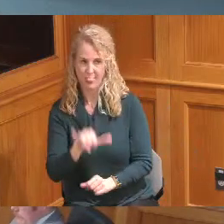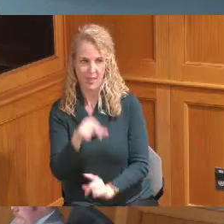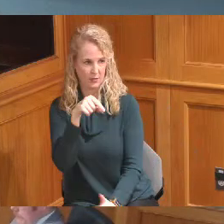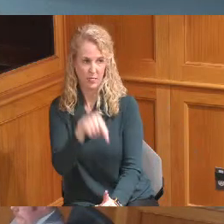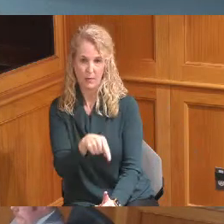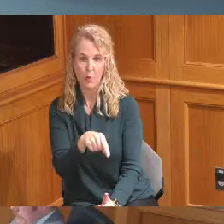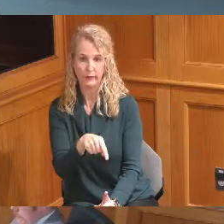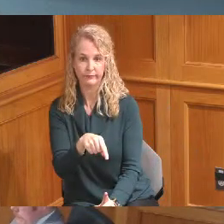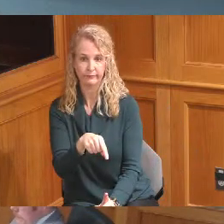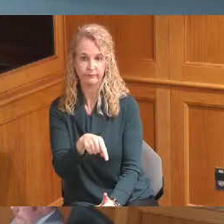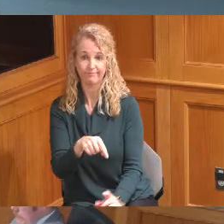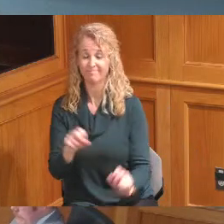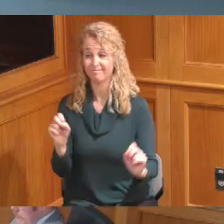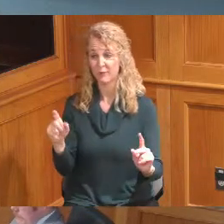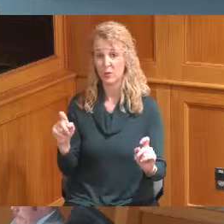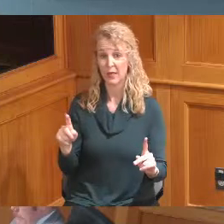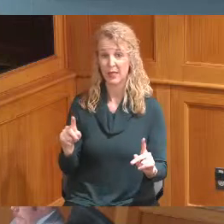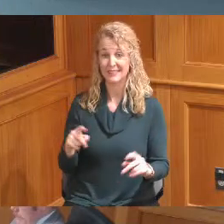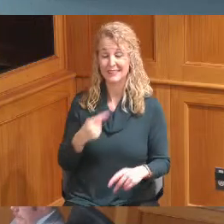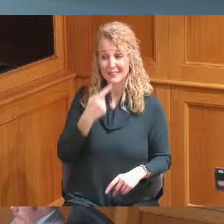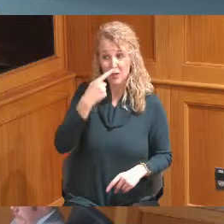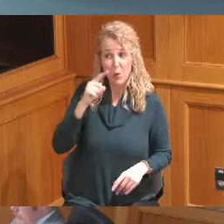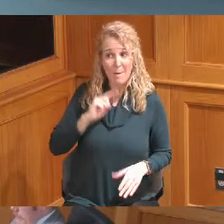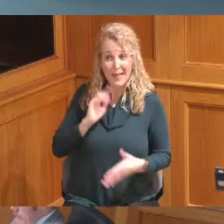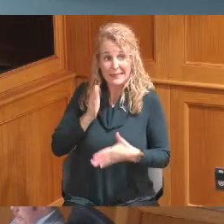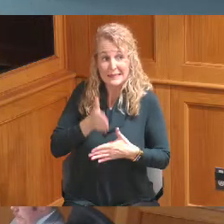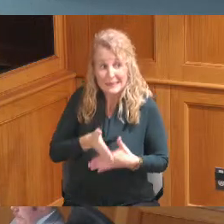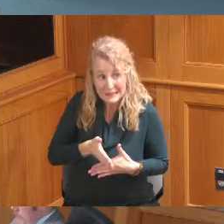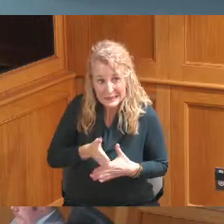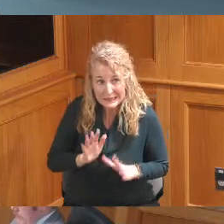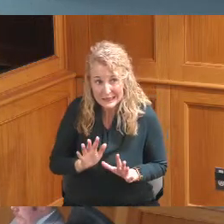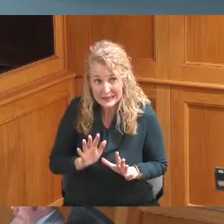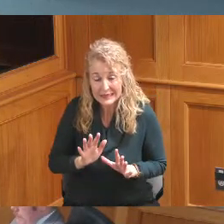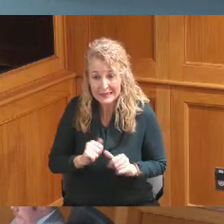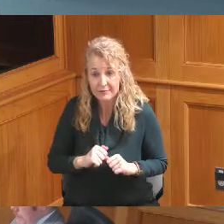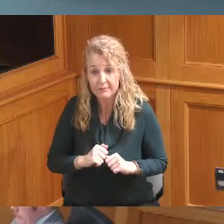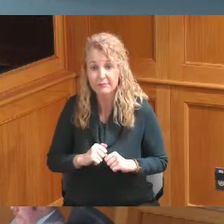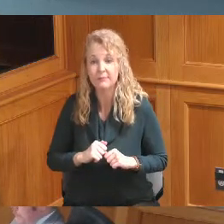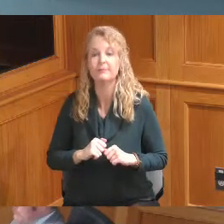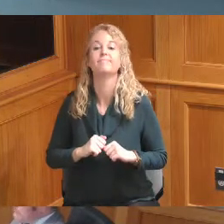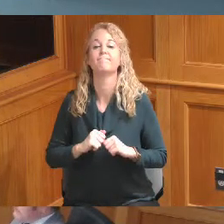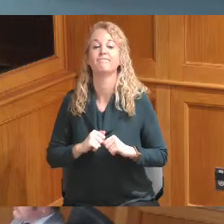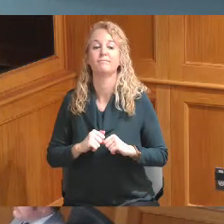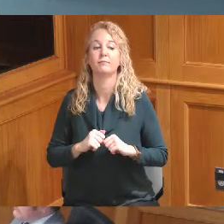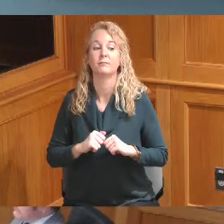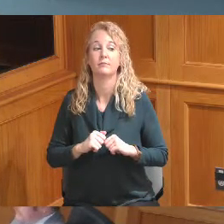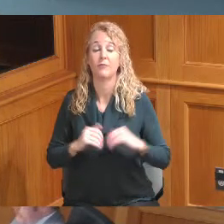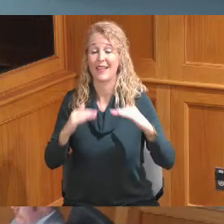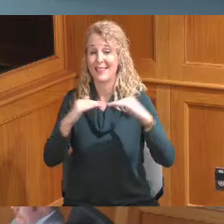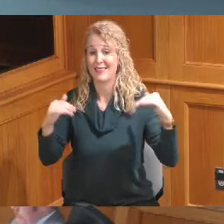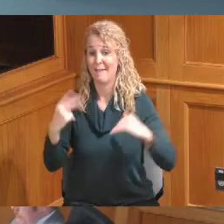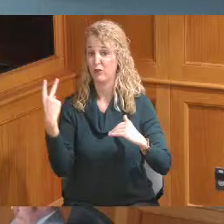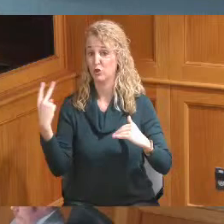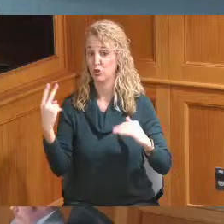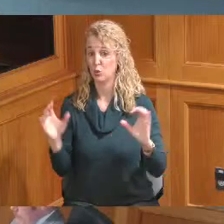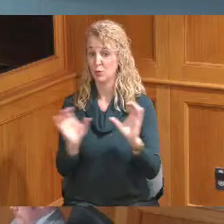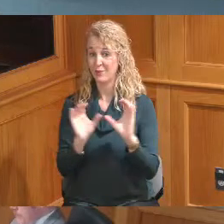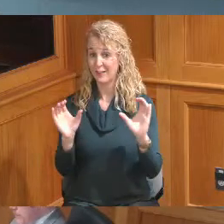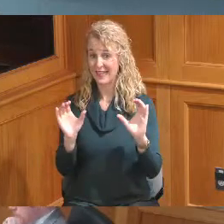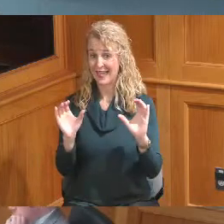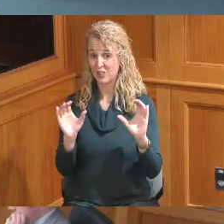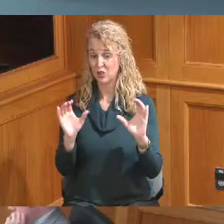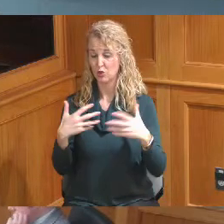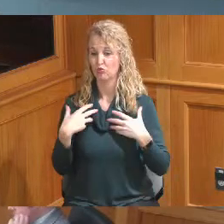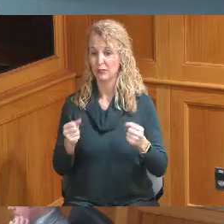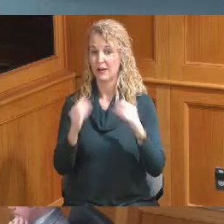Correct. Okay. Jump in really quickly. Sorry, excuse Yes. me for just a second to get to the microphone. The level 2 certification,